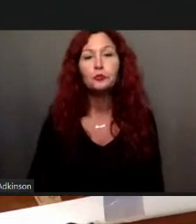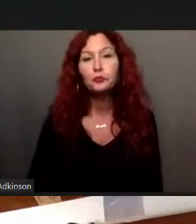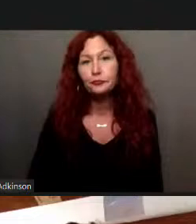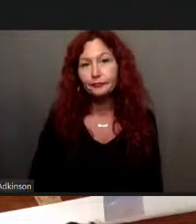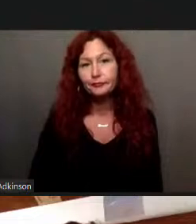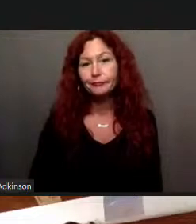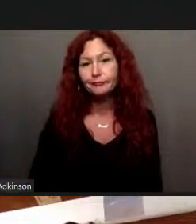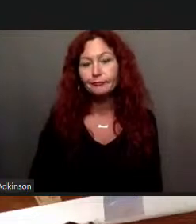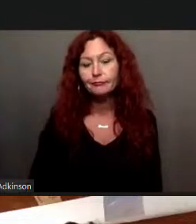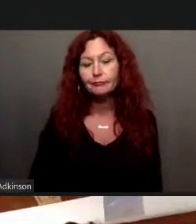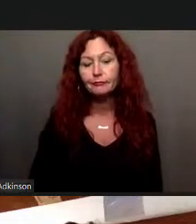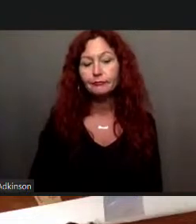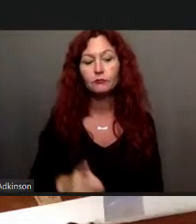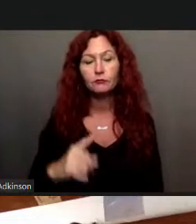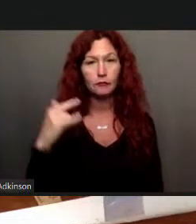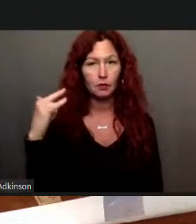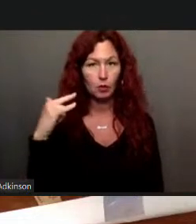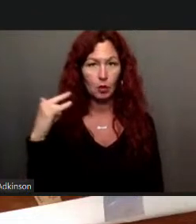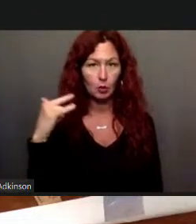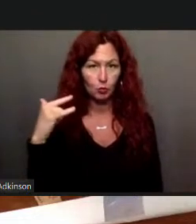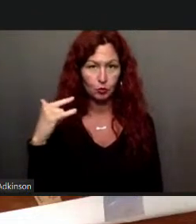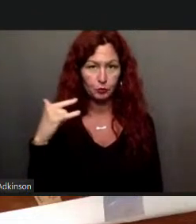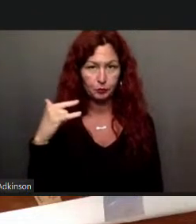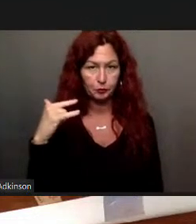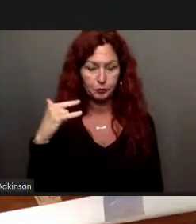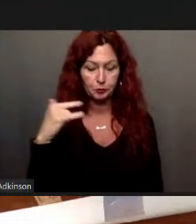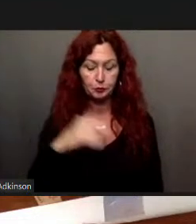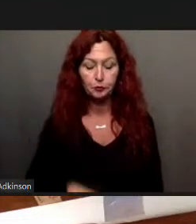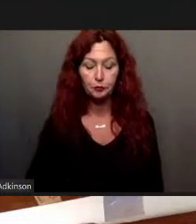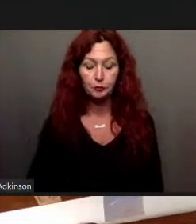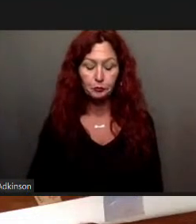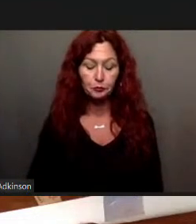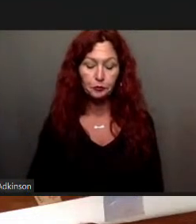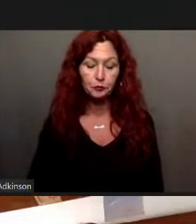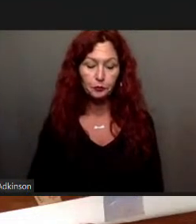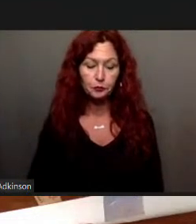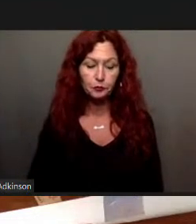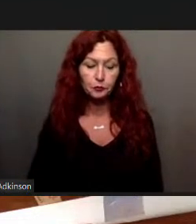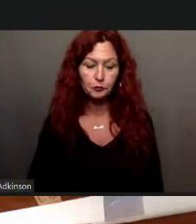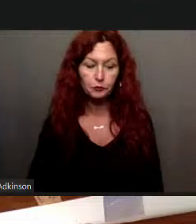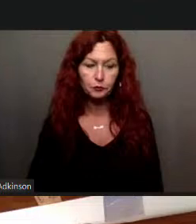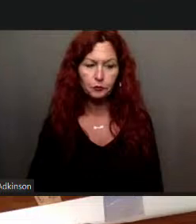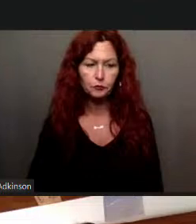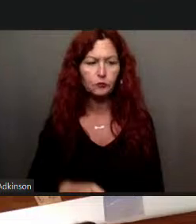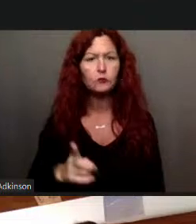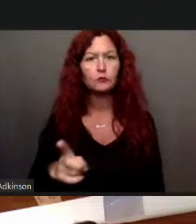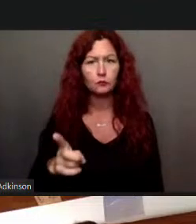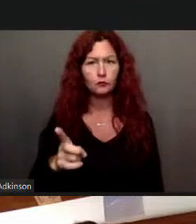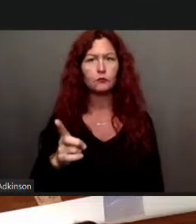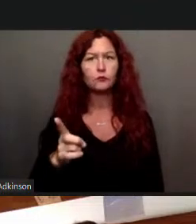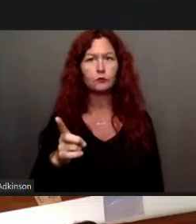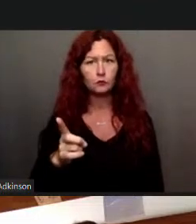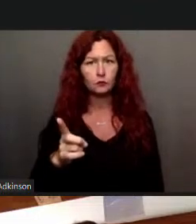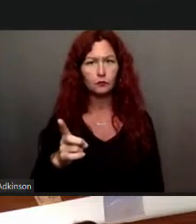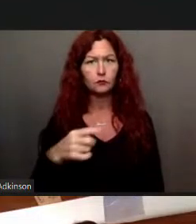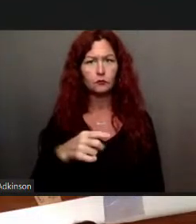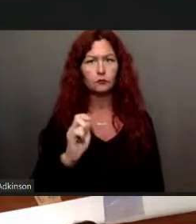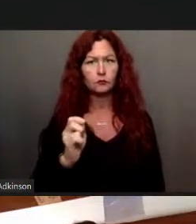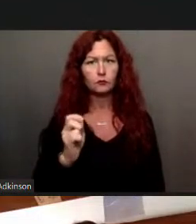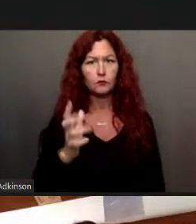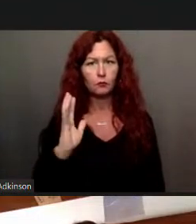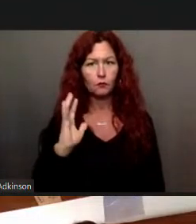regarding Miami International Airport. I know that at some point passengers were being screened specifically from the tri-state